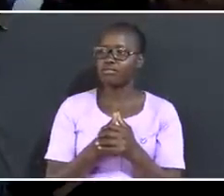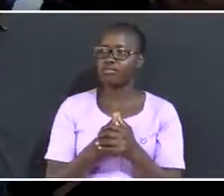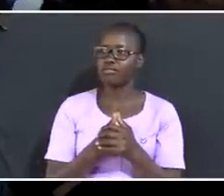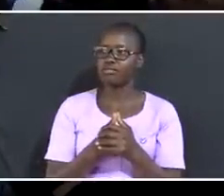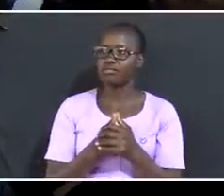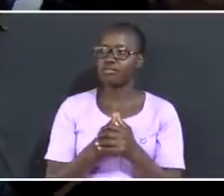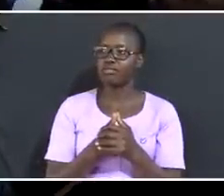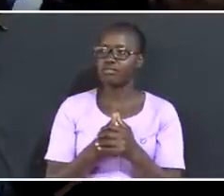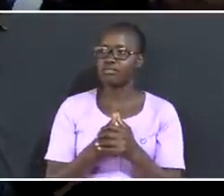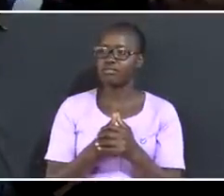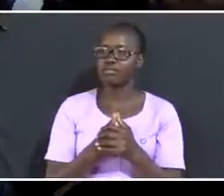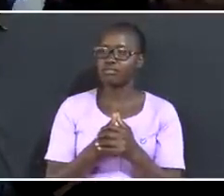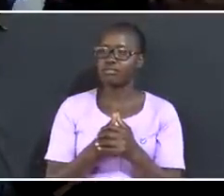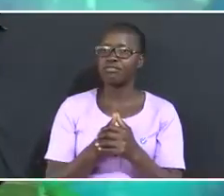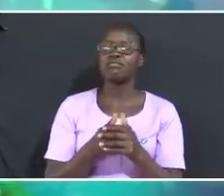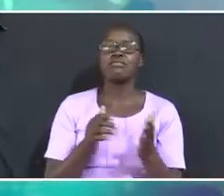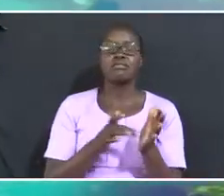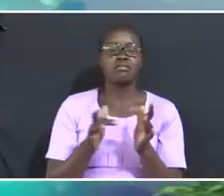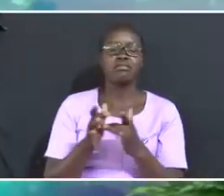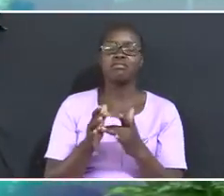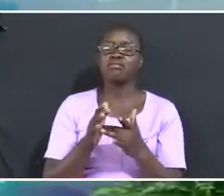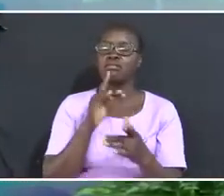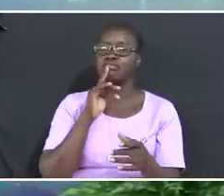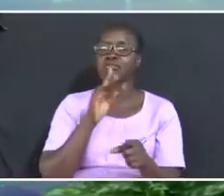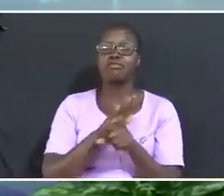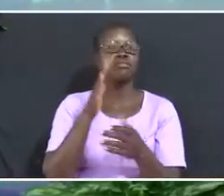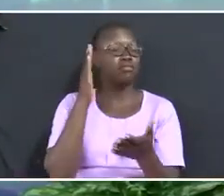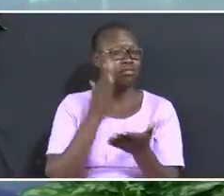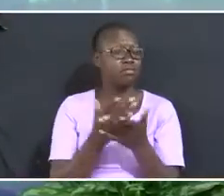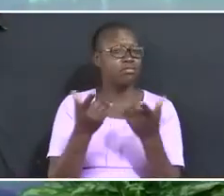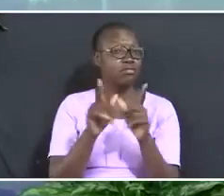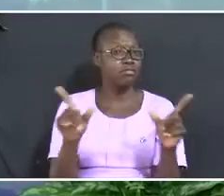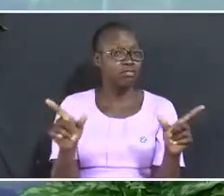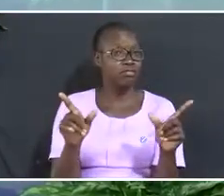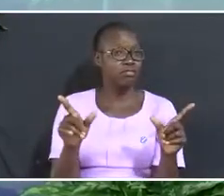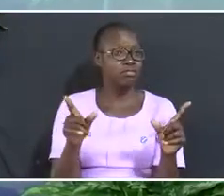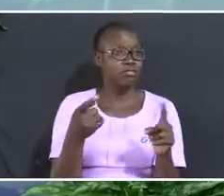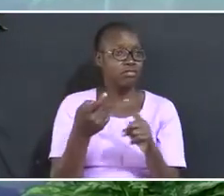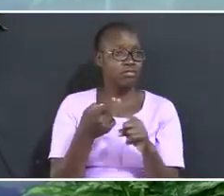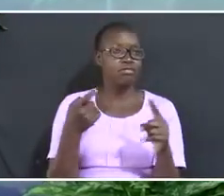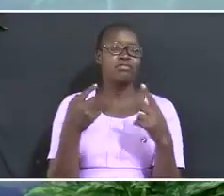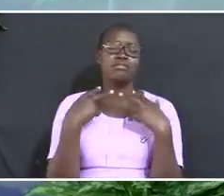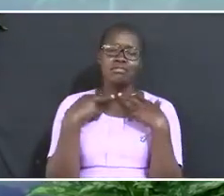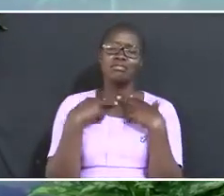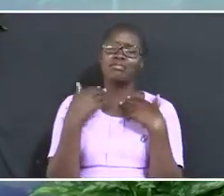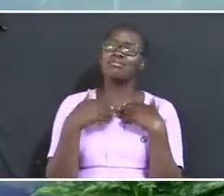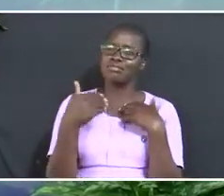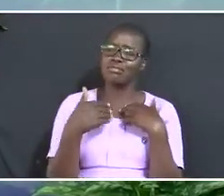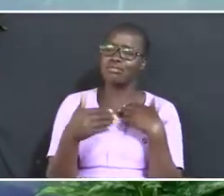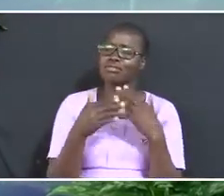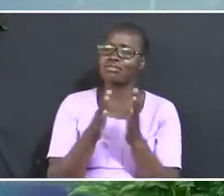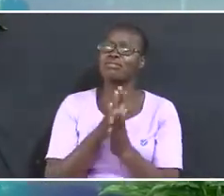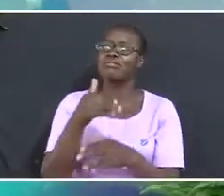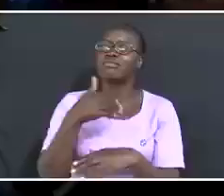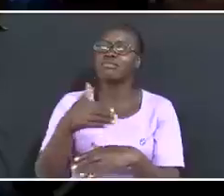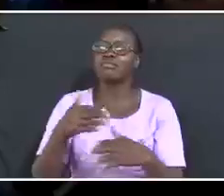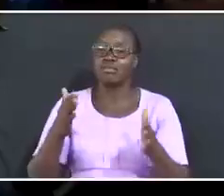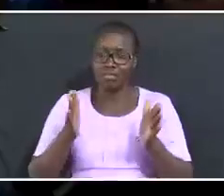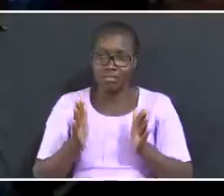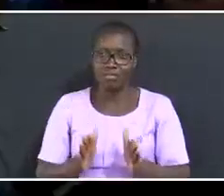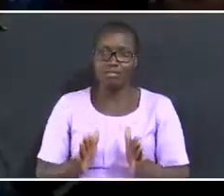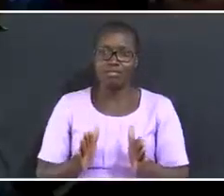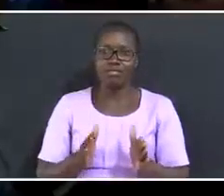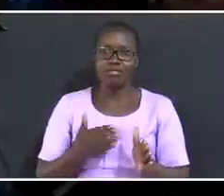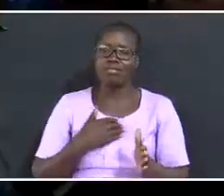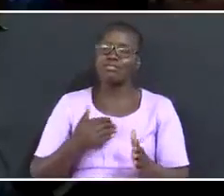Jesus is promising liberty, true liberty here, from captivity of every description. And every person has got